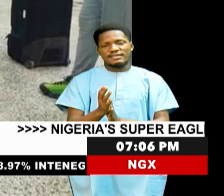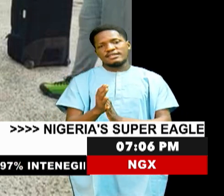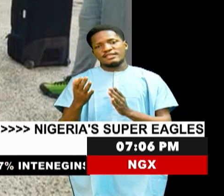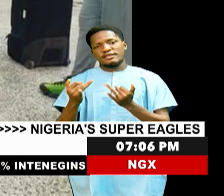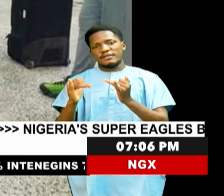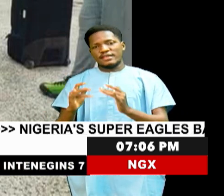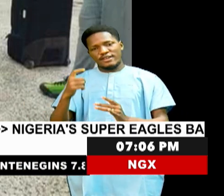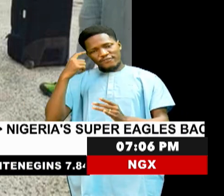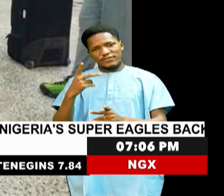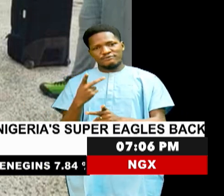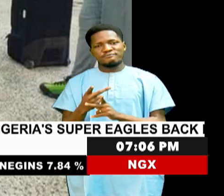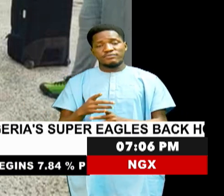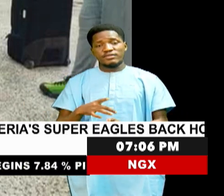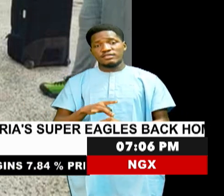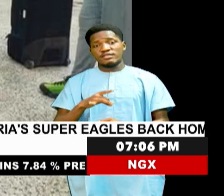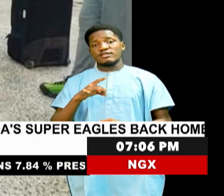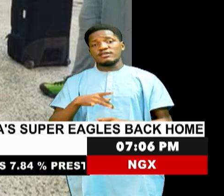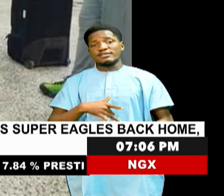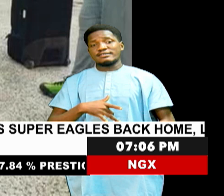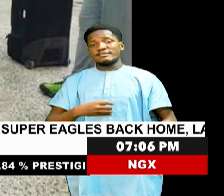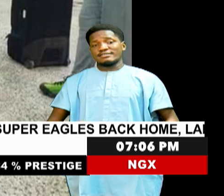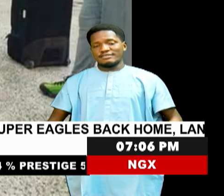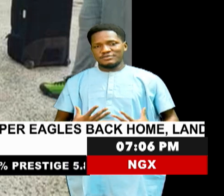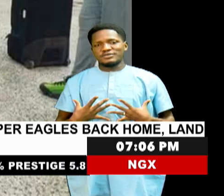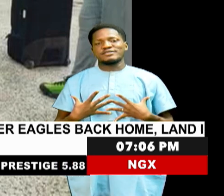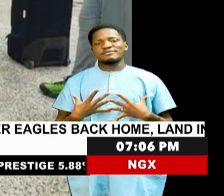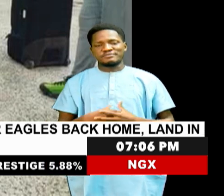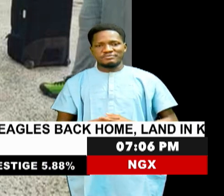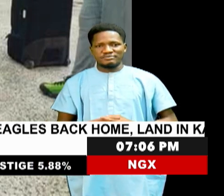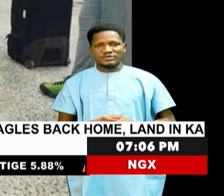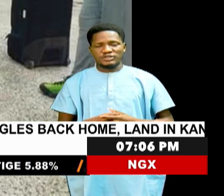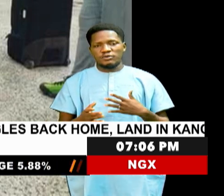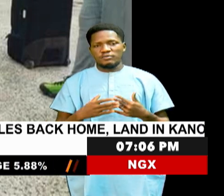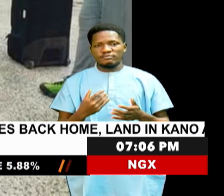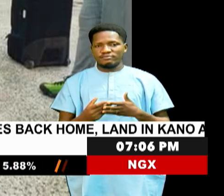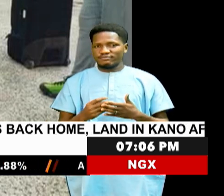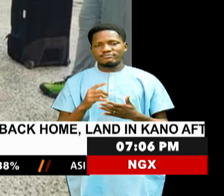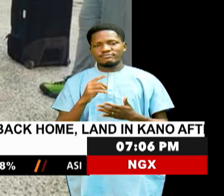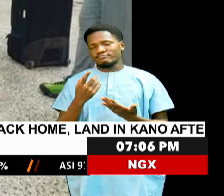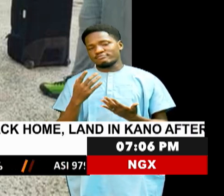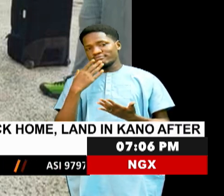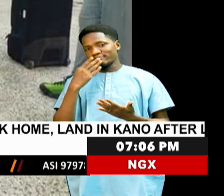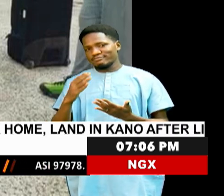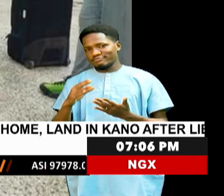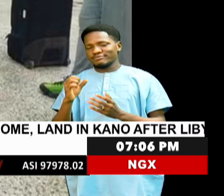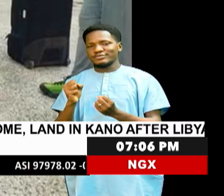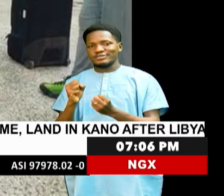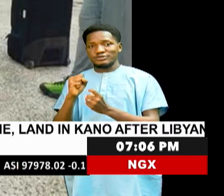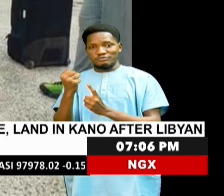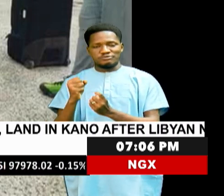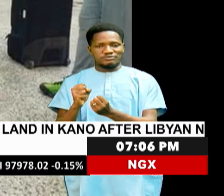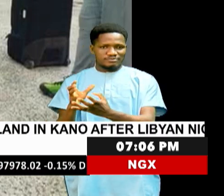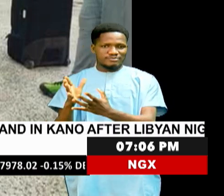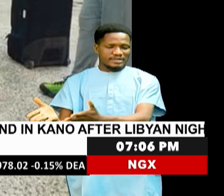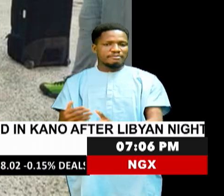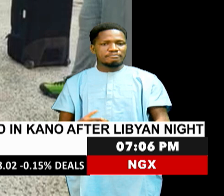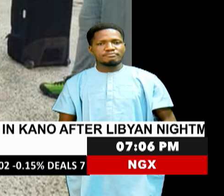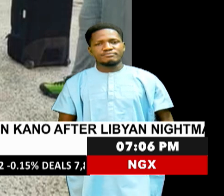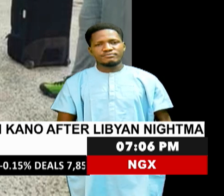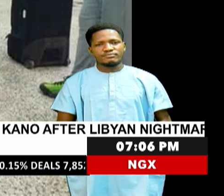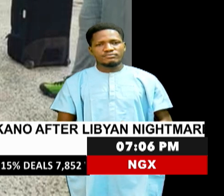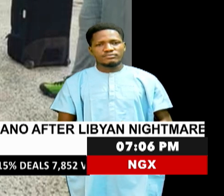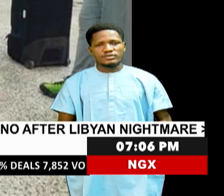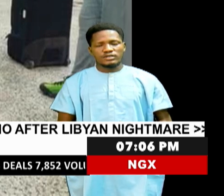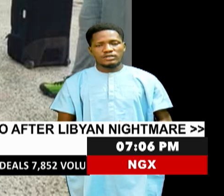spirits alive despite the excruciating ordeal in Libya. The Nigerian leader recognizes football's unifying power in